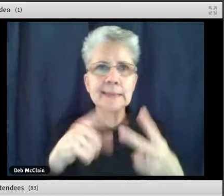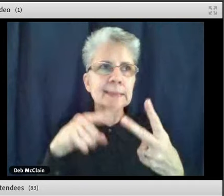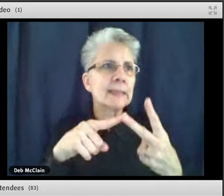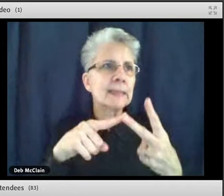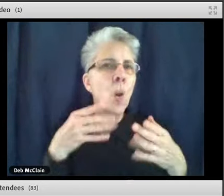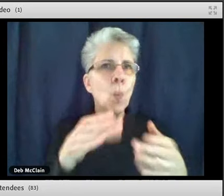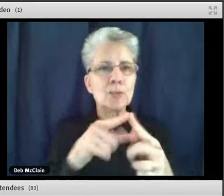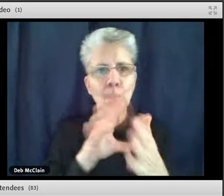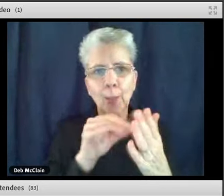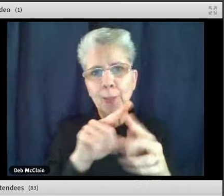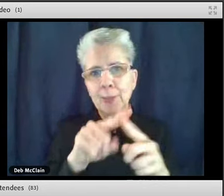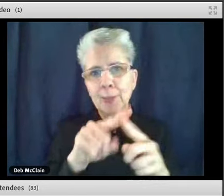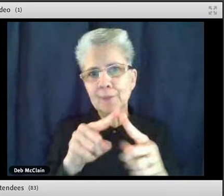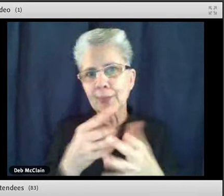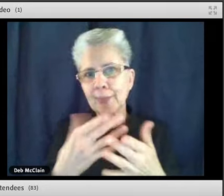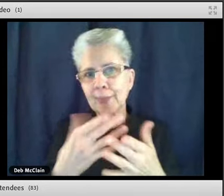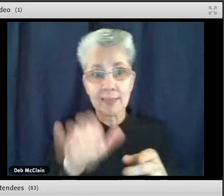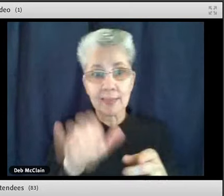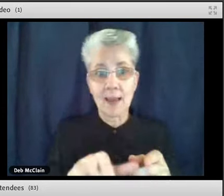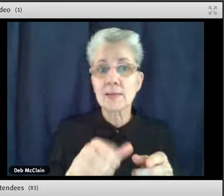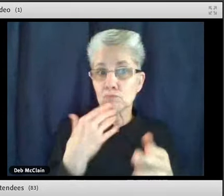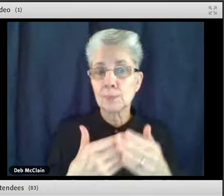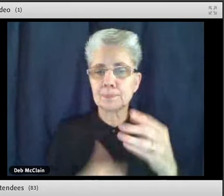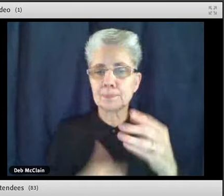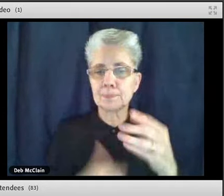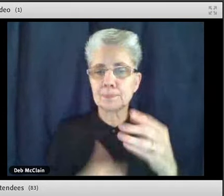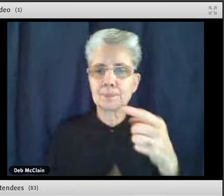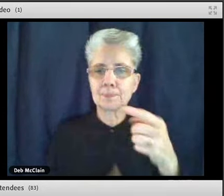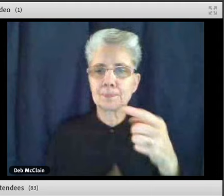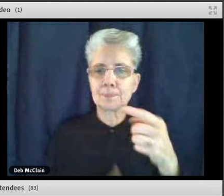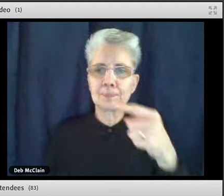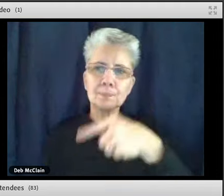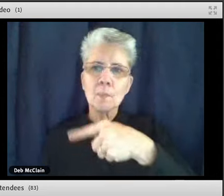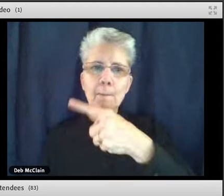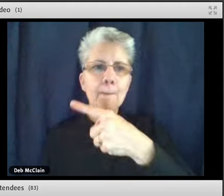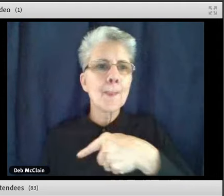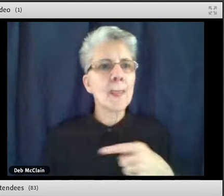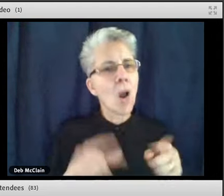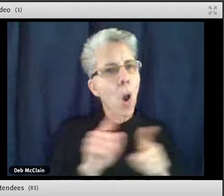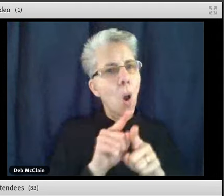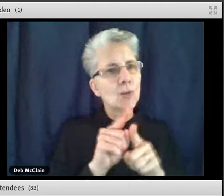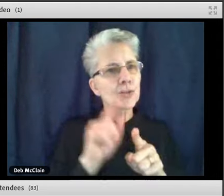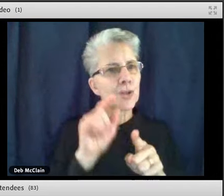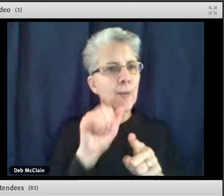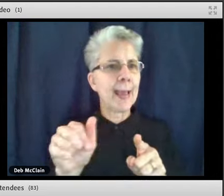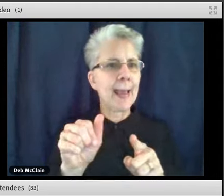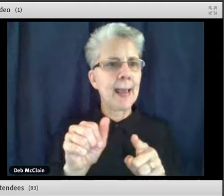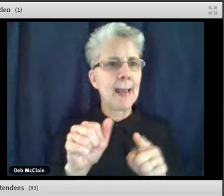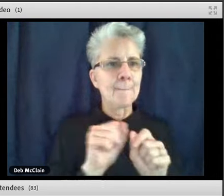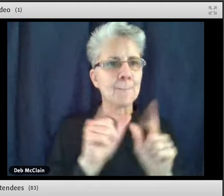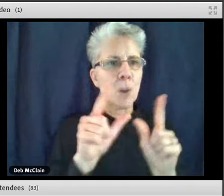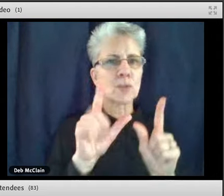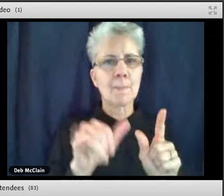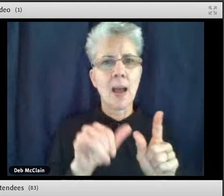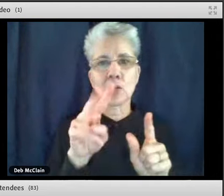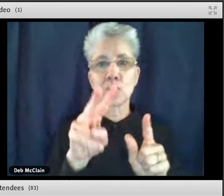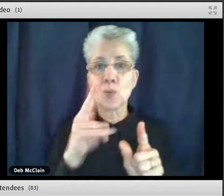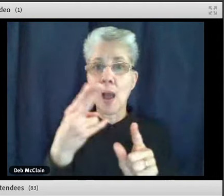then one of the things that they're offering to teachers for free is Zoom. So you can actually, if your school system or your library